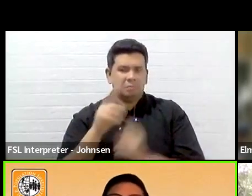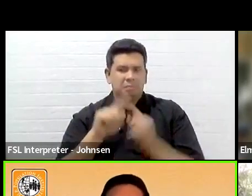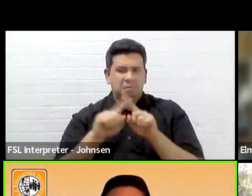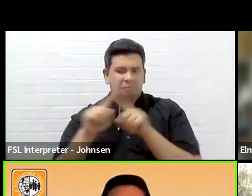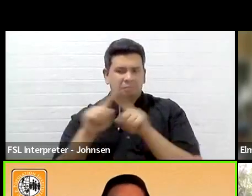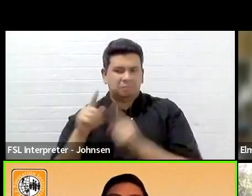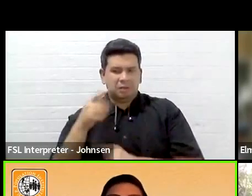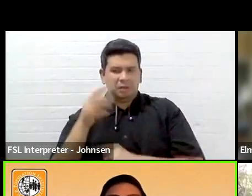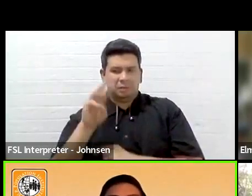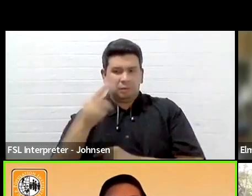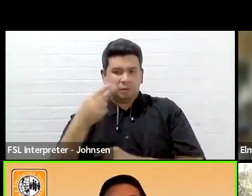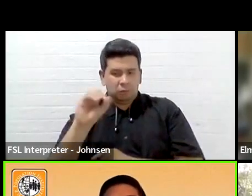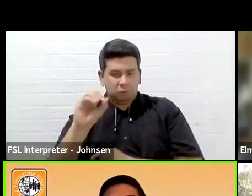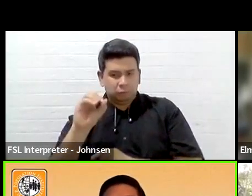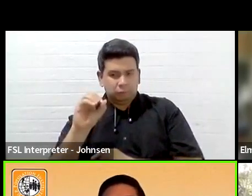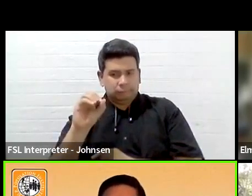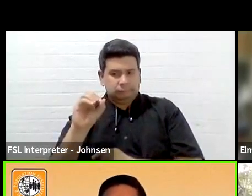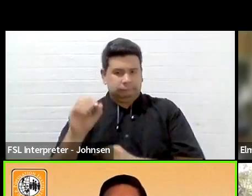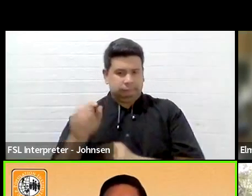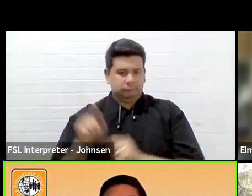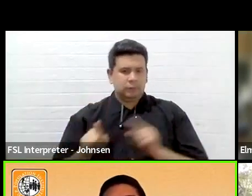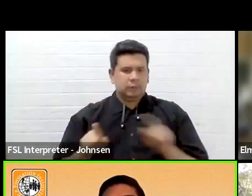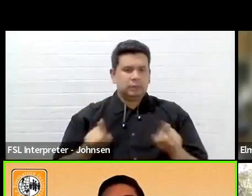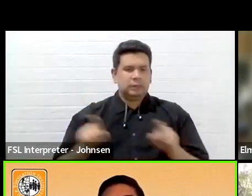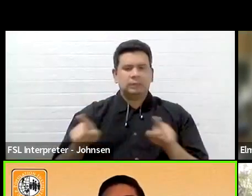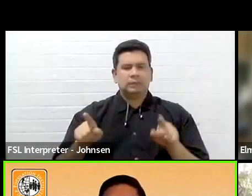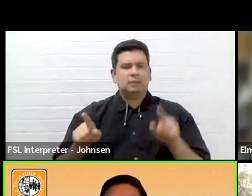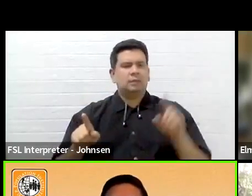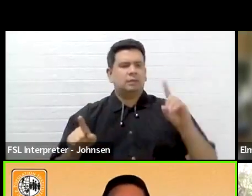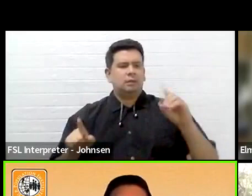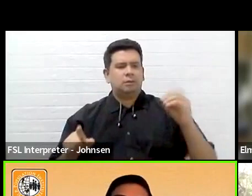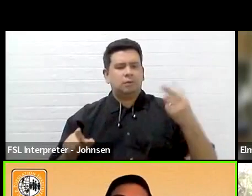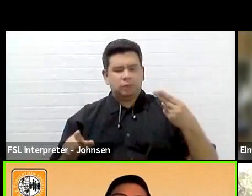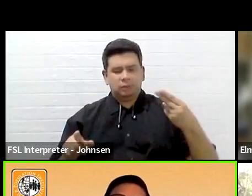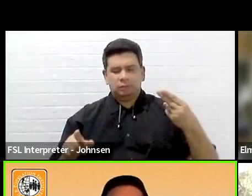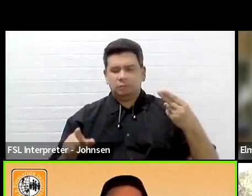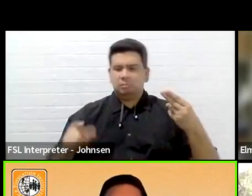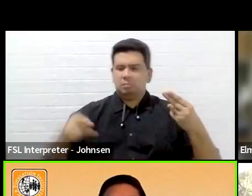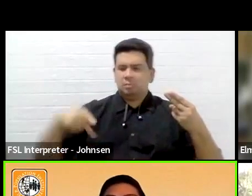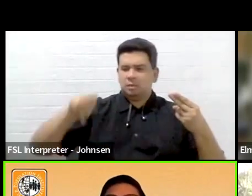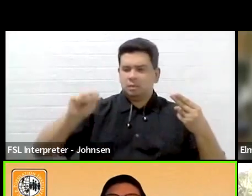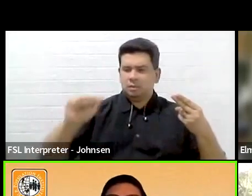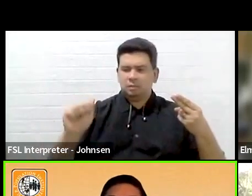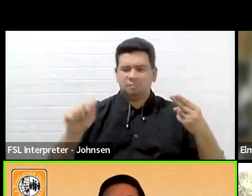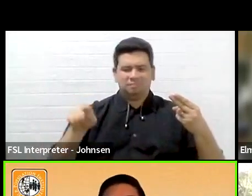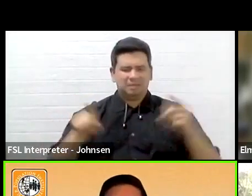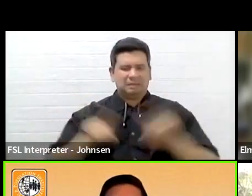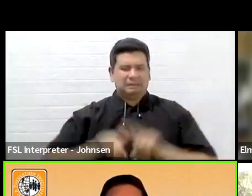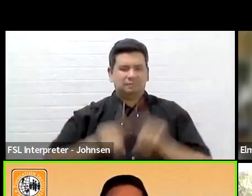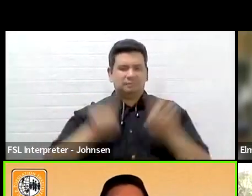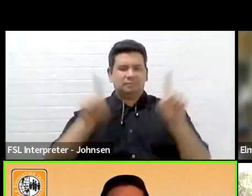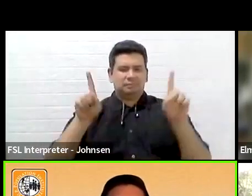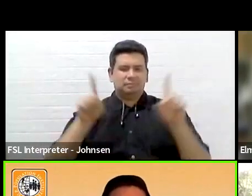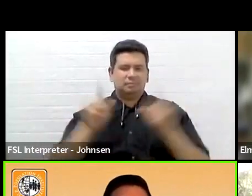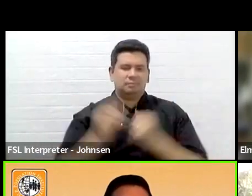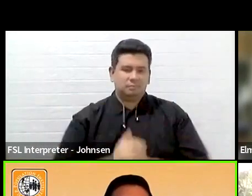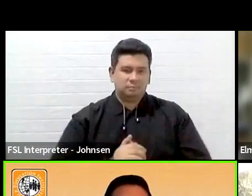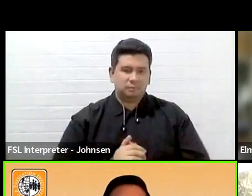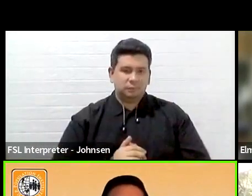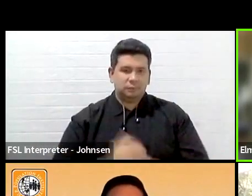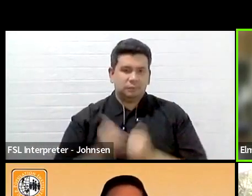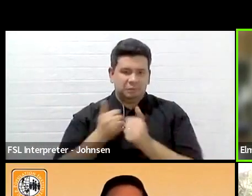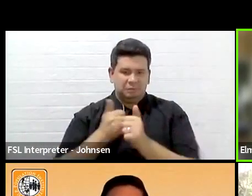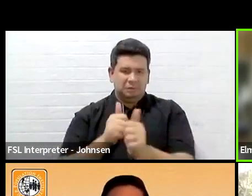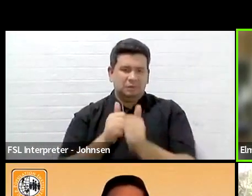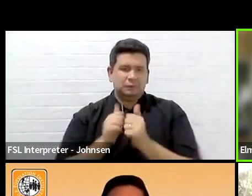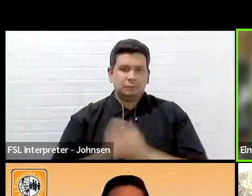So that is the main difference between how a DOH counts their deaths and how PSA counts COVID-19 related deaths.